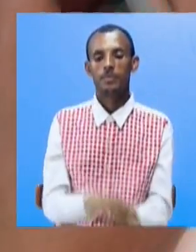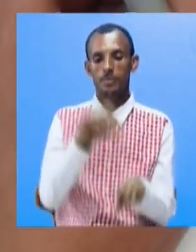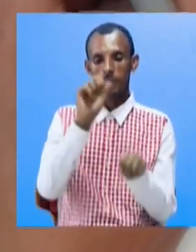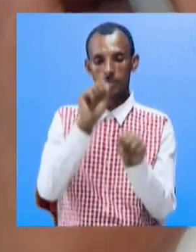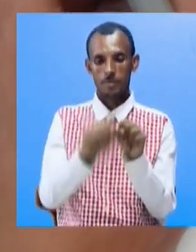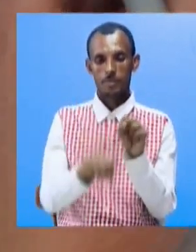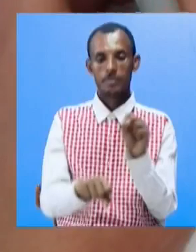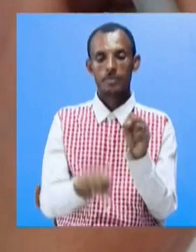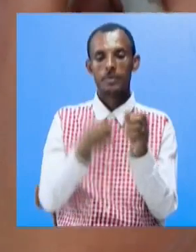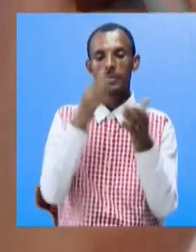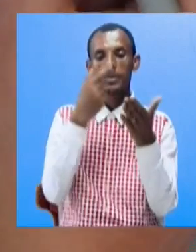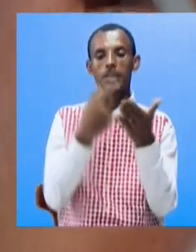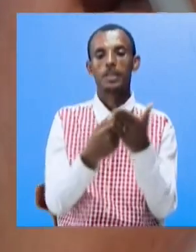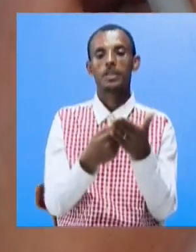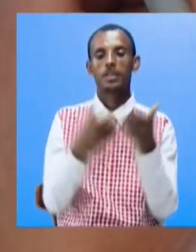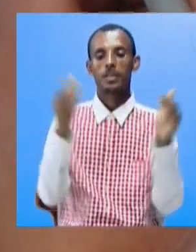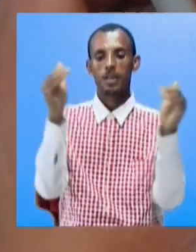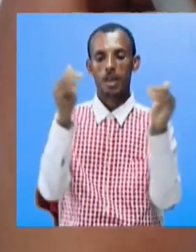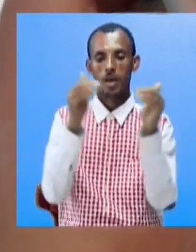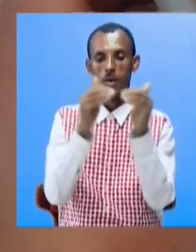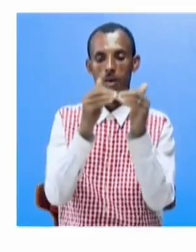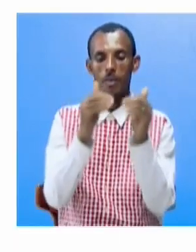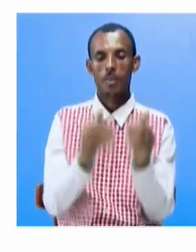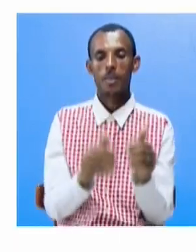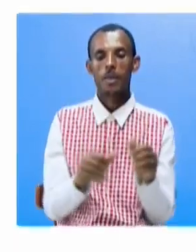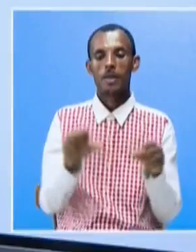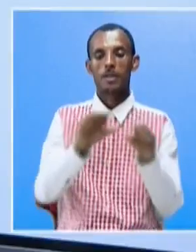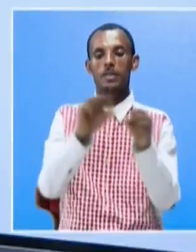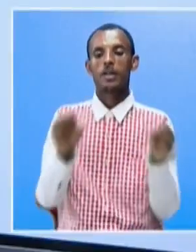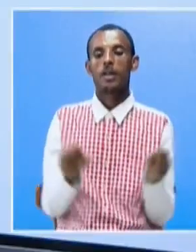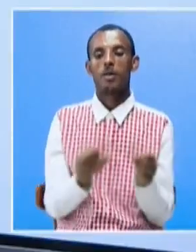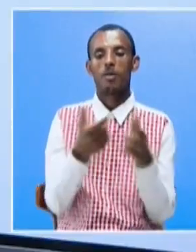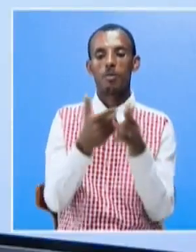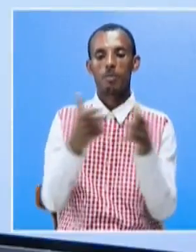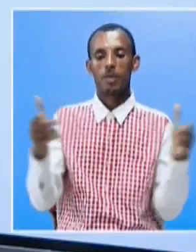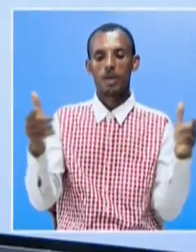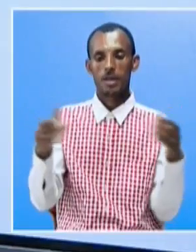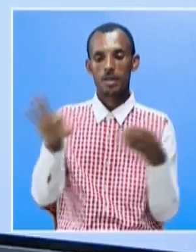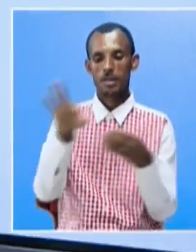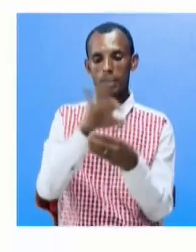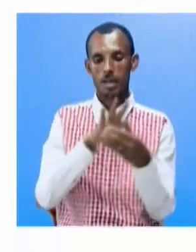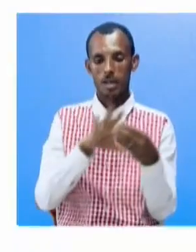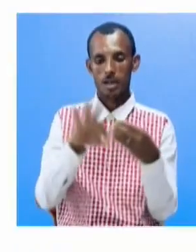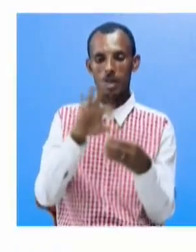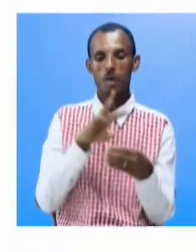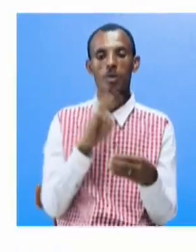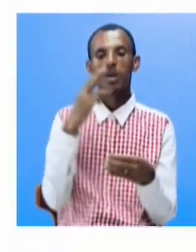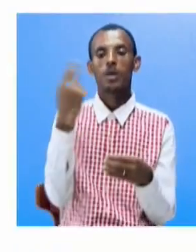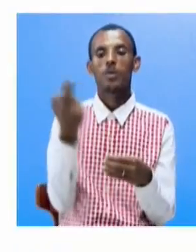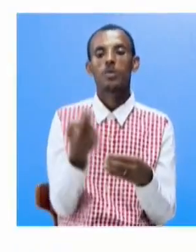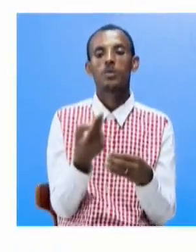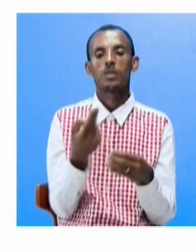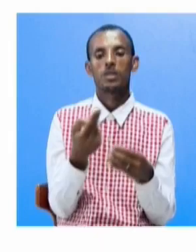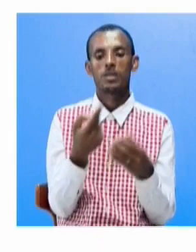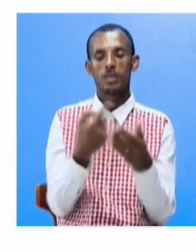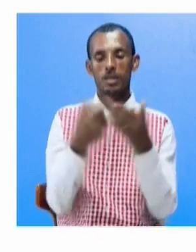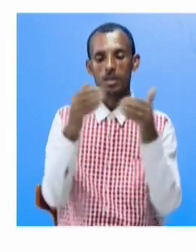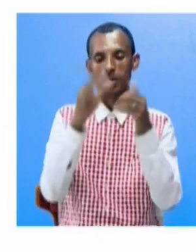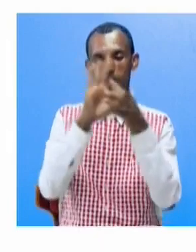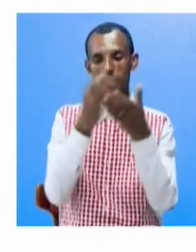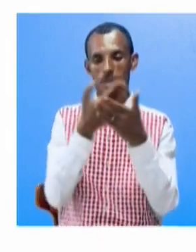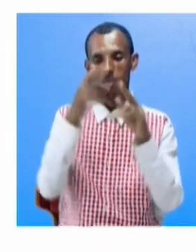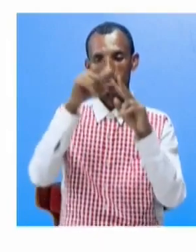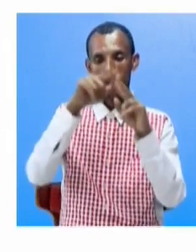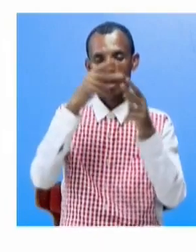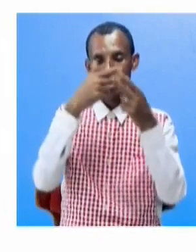So this will be equal to the area of big circle. We can use this equation, pi times radius square.